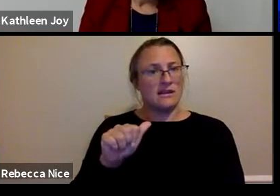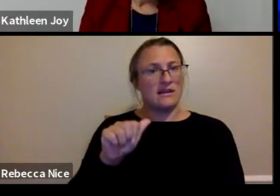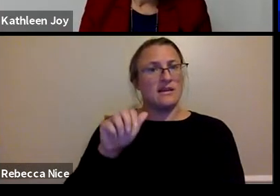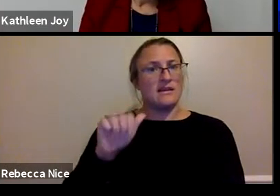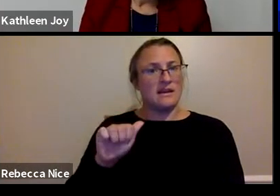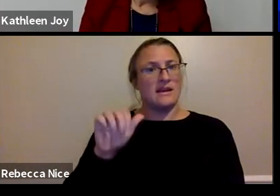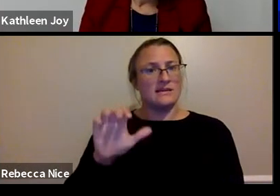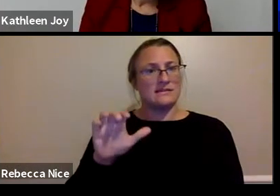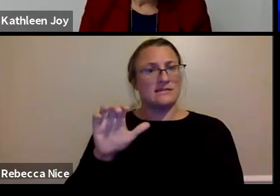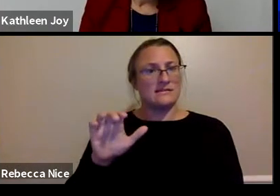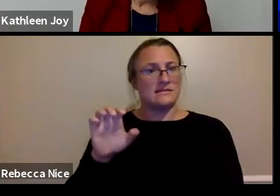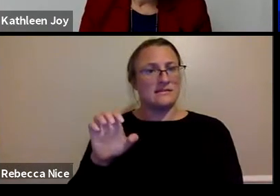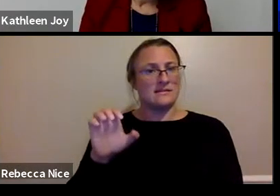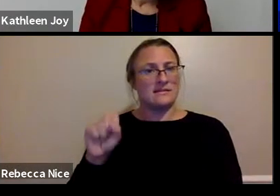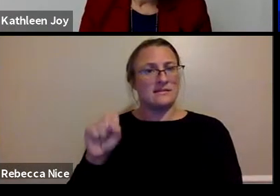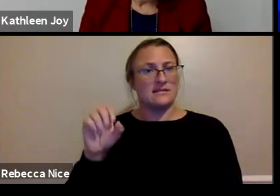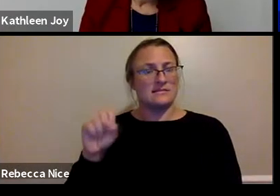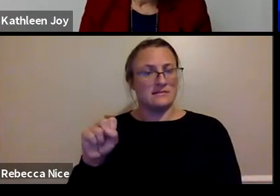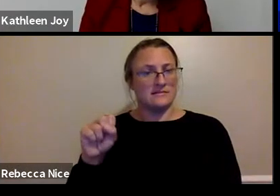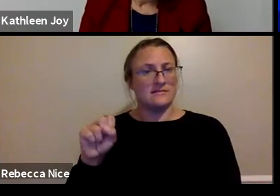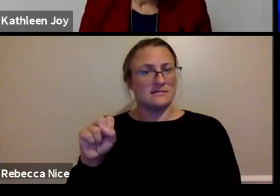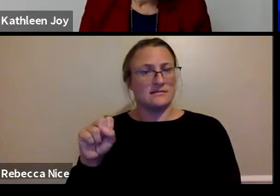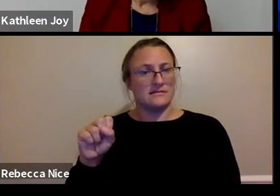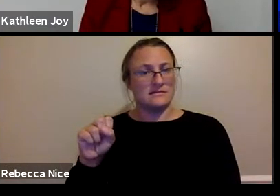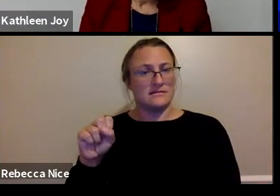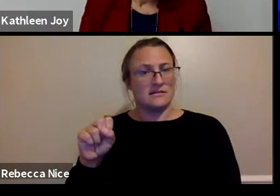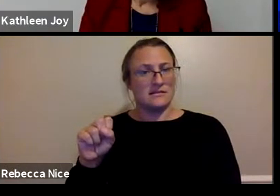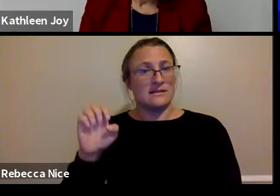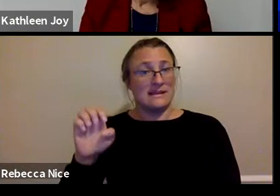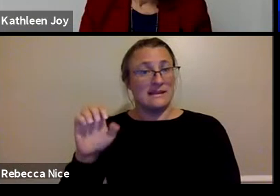www.lgaaccess, that's ACCESS,